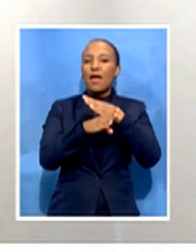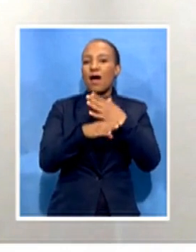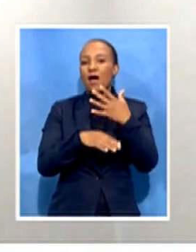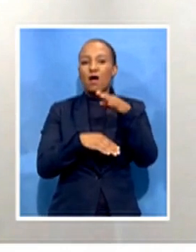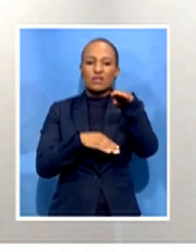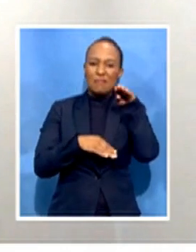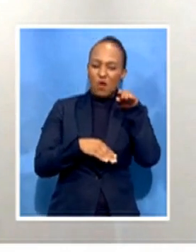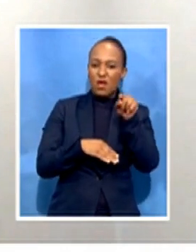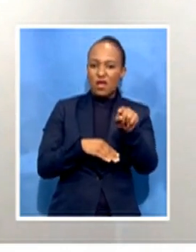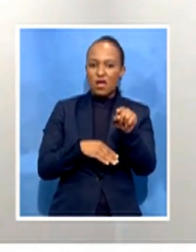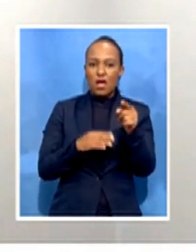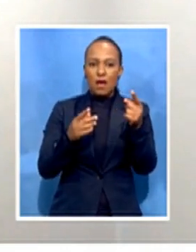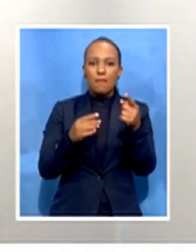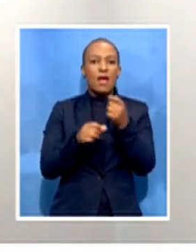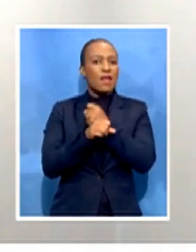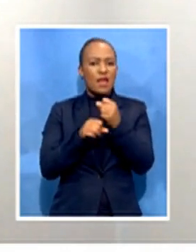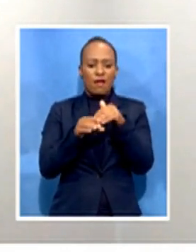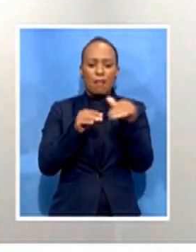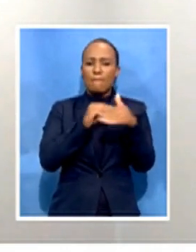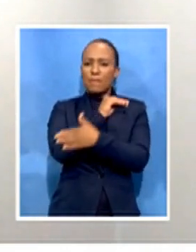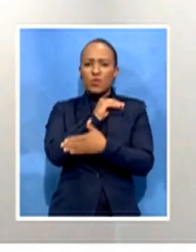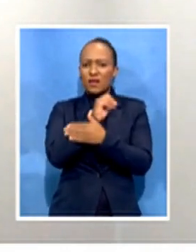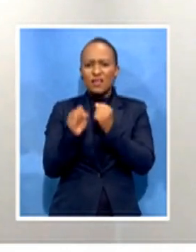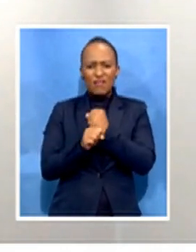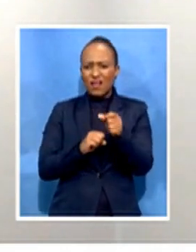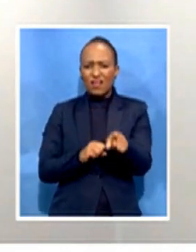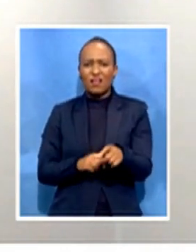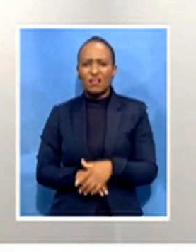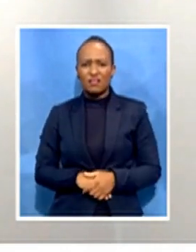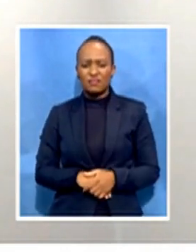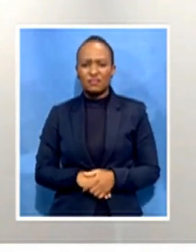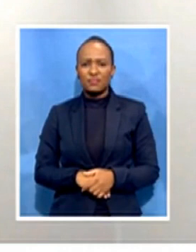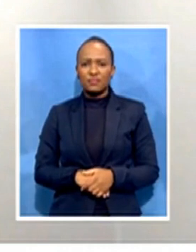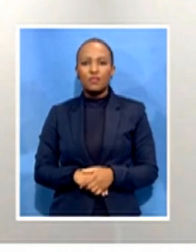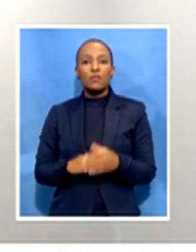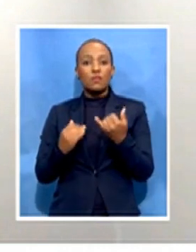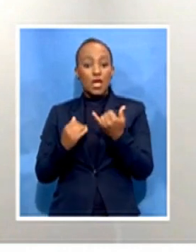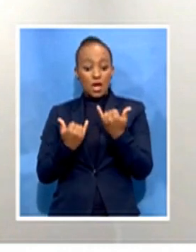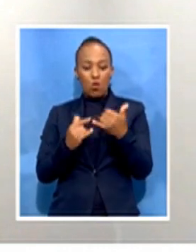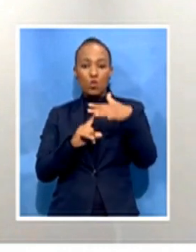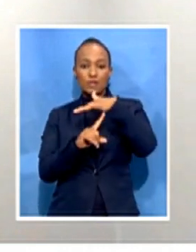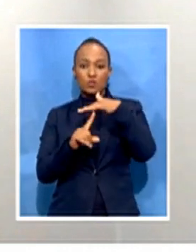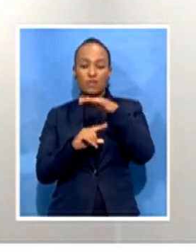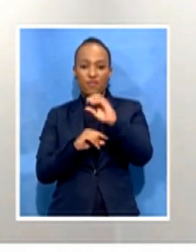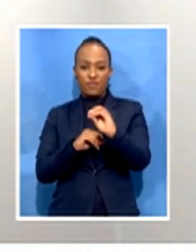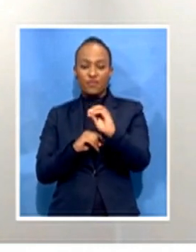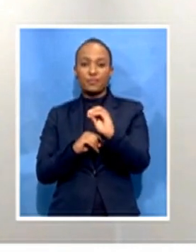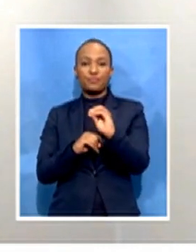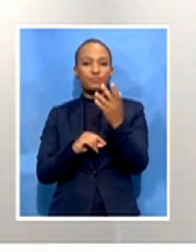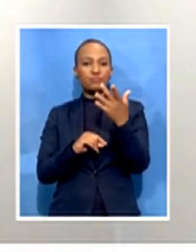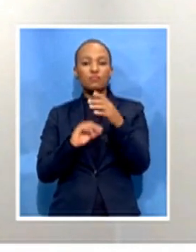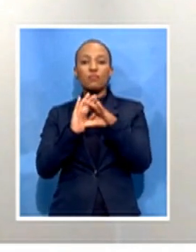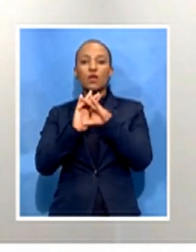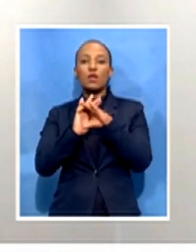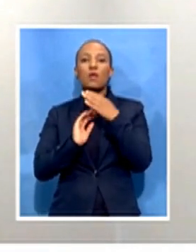country. So you have a situation where, and if you take spirits in particular, the